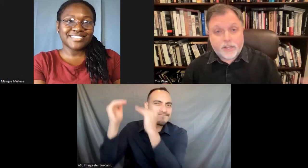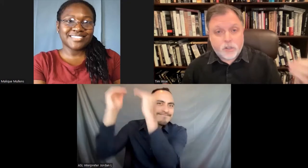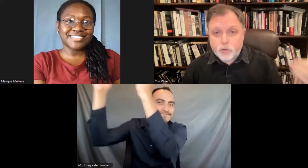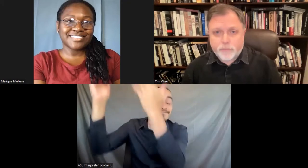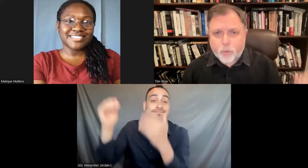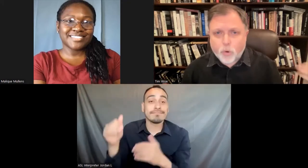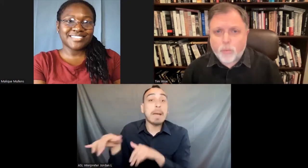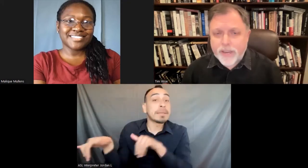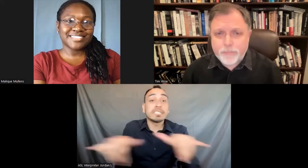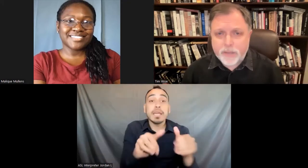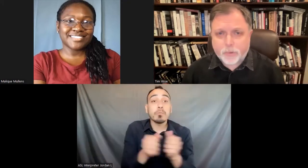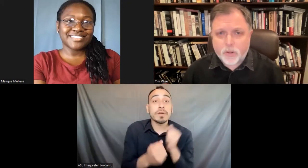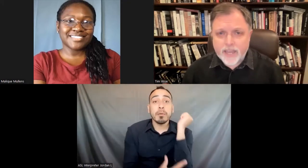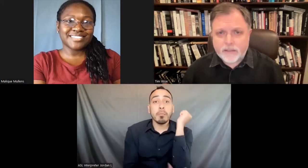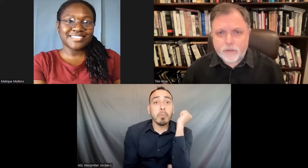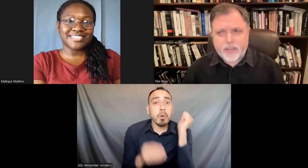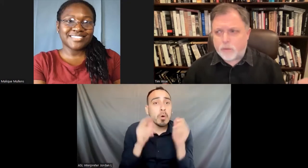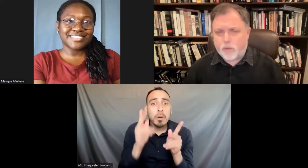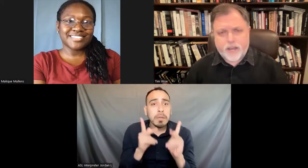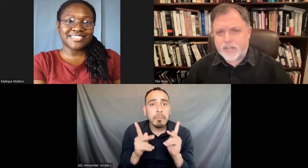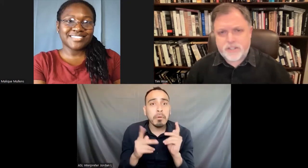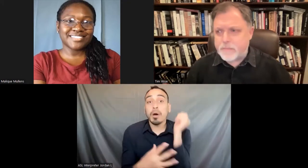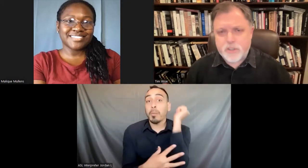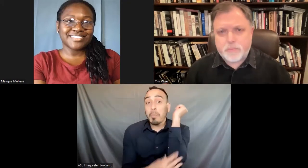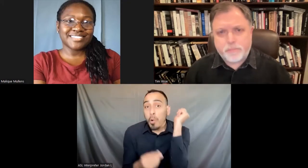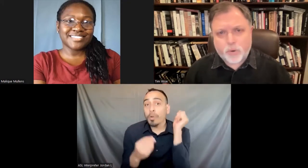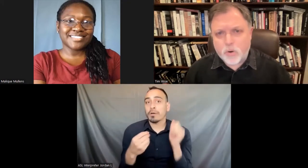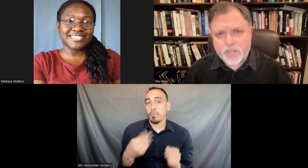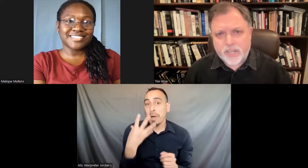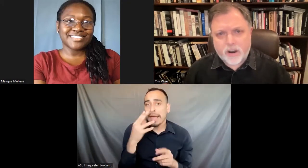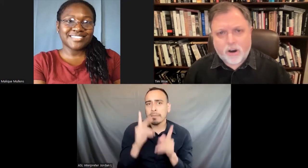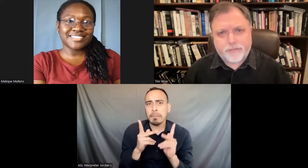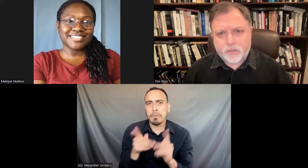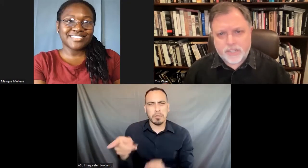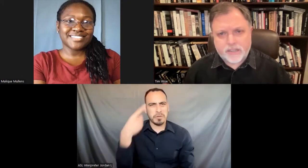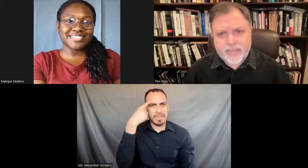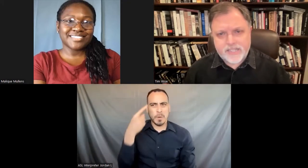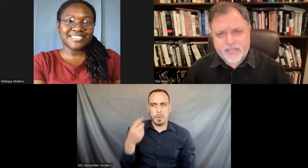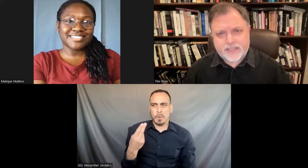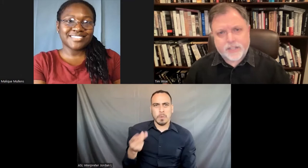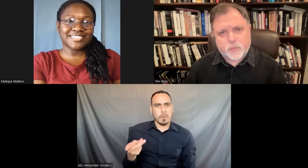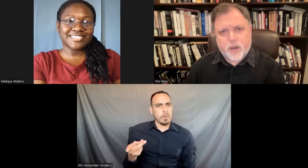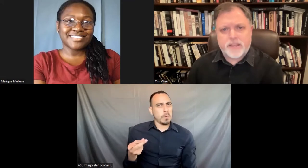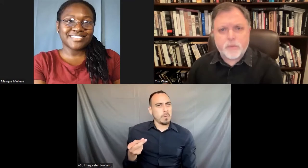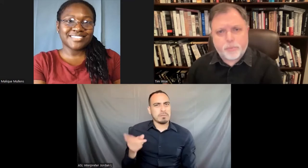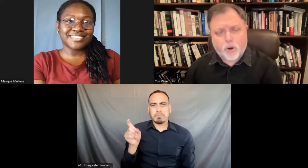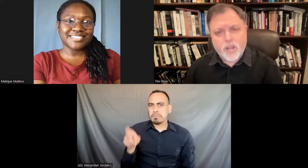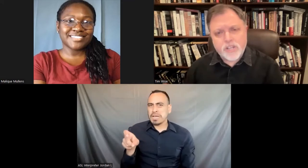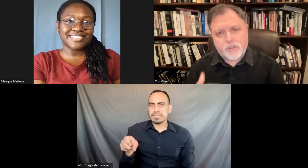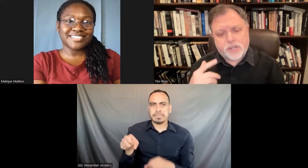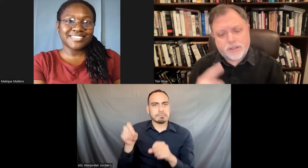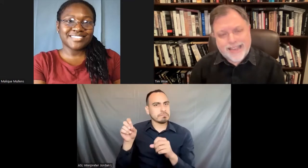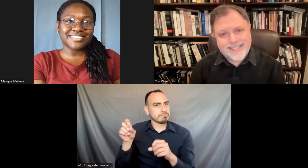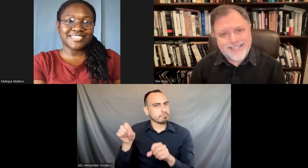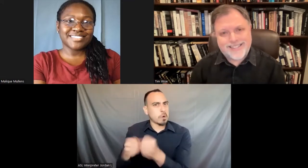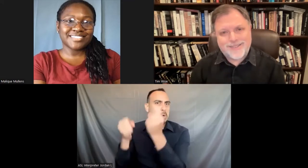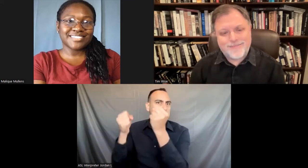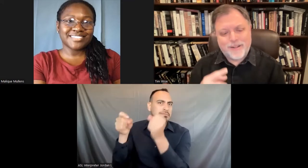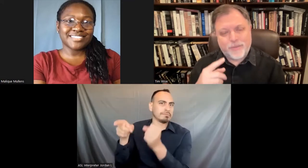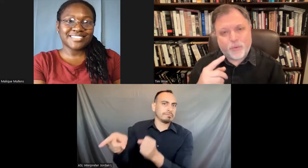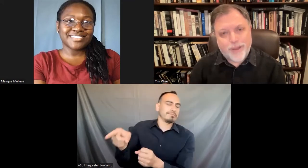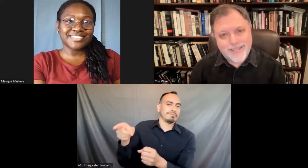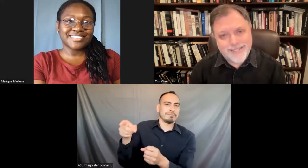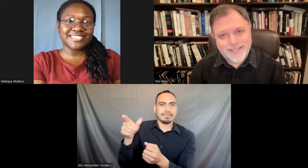people, including poor white people, and you think, well, gosh, they must be broken and awful and lazy, and that's why they're poor. So the class